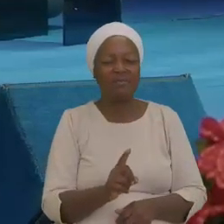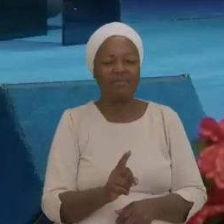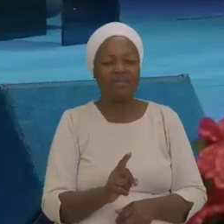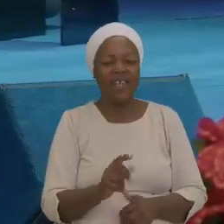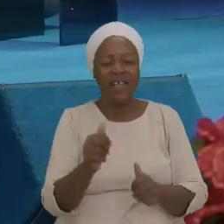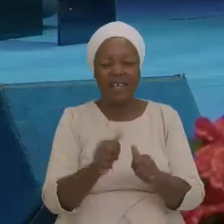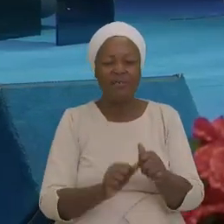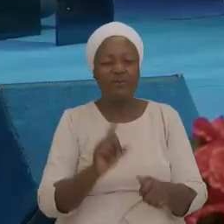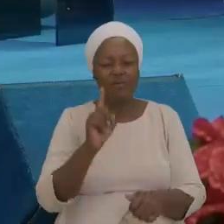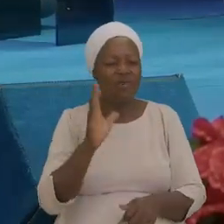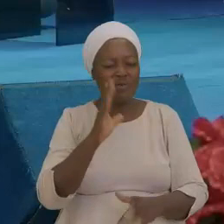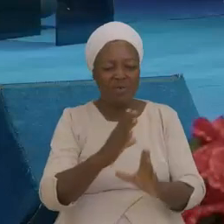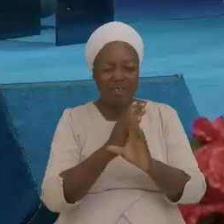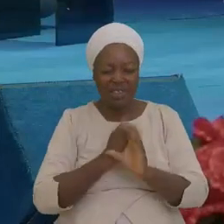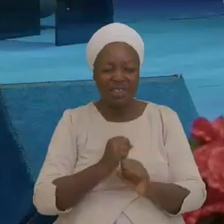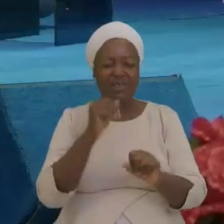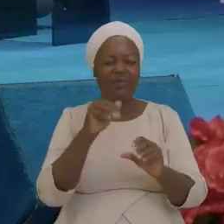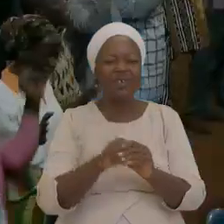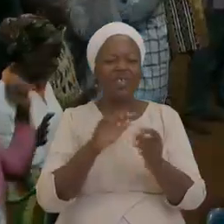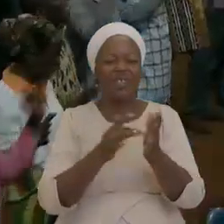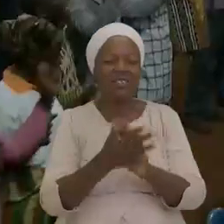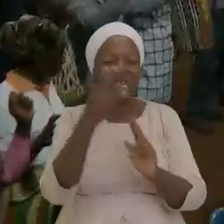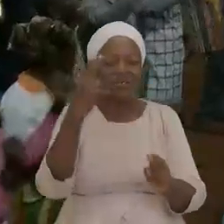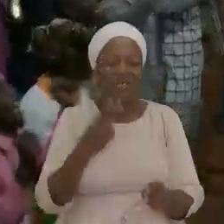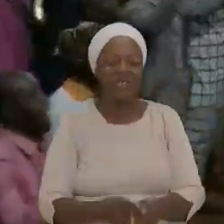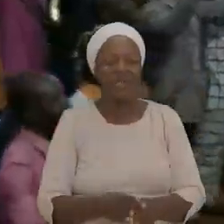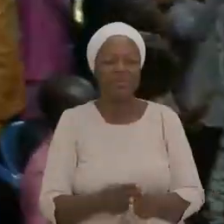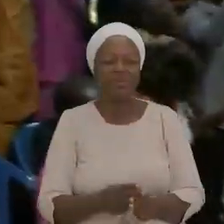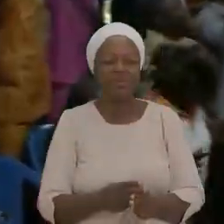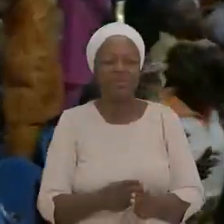Everyone will receive in Jesus' name.